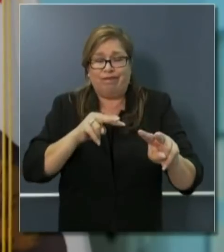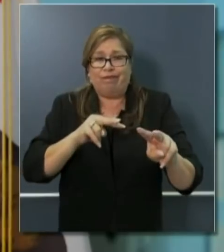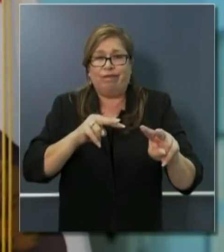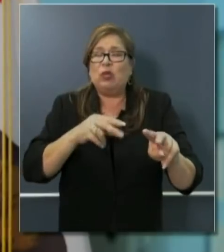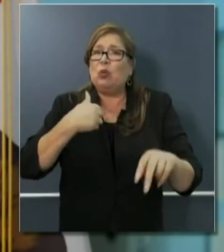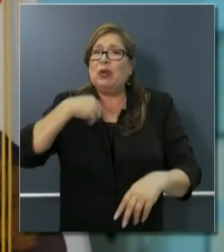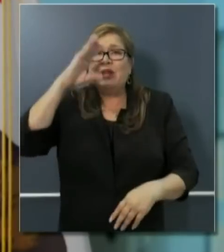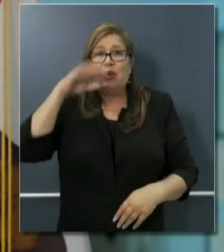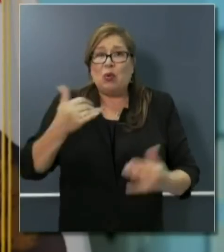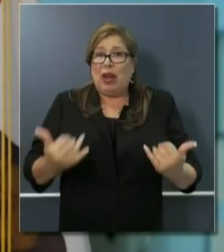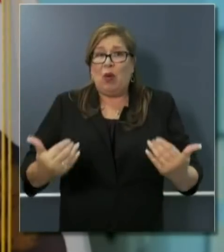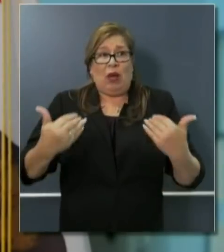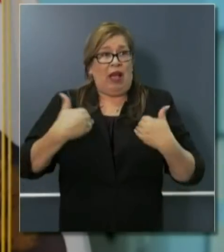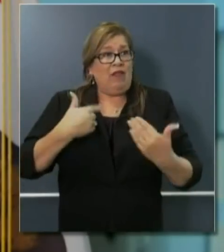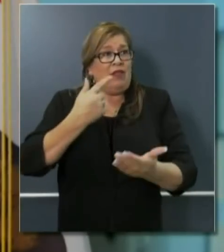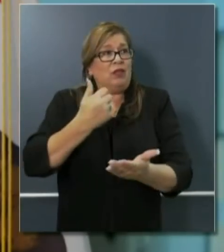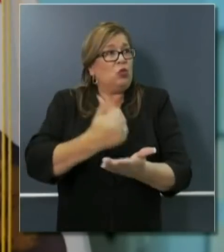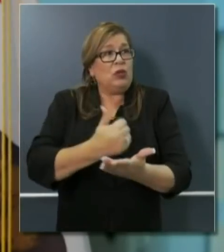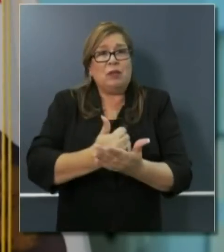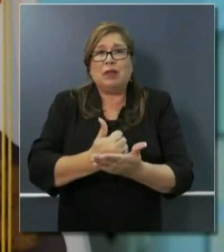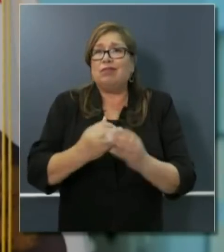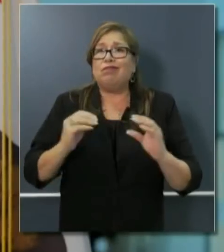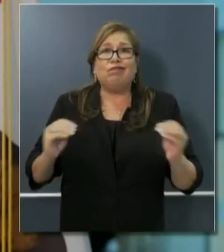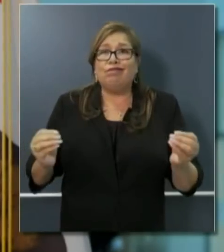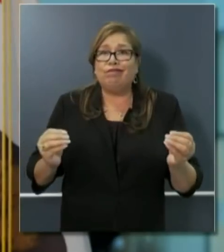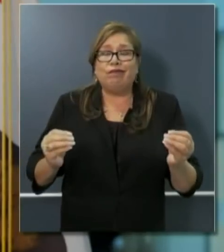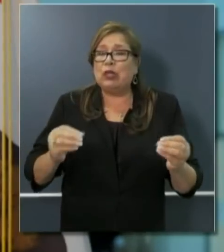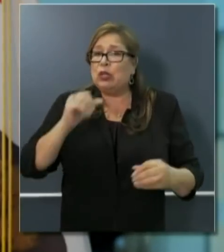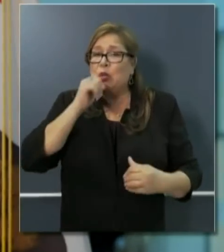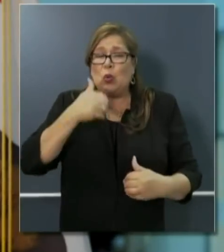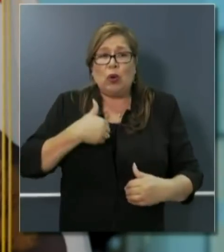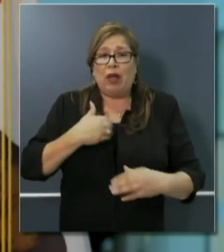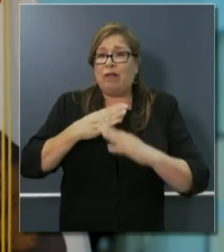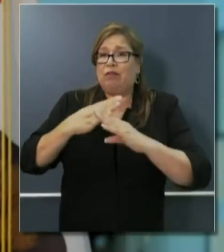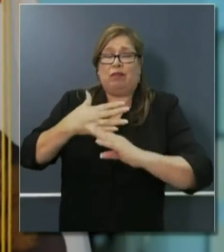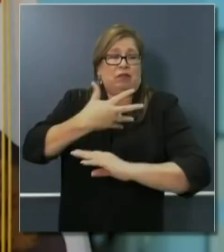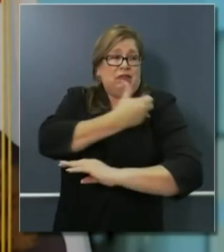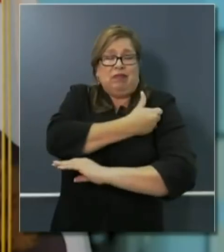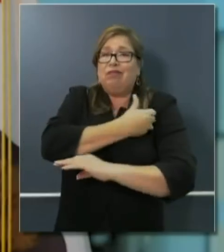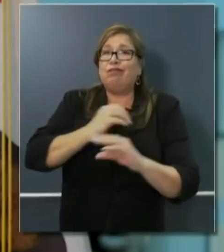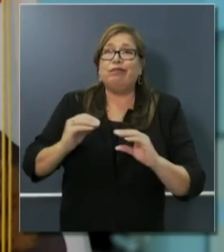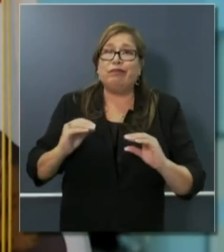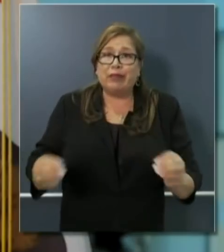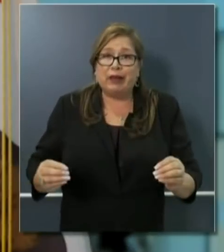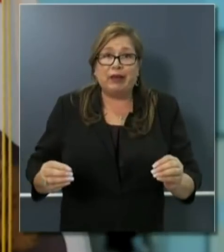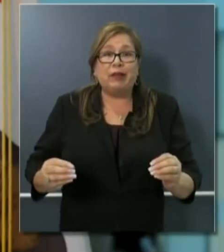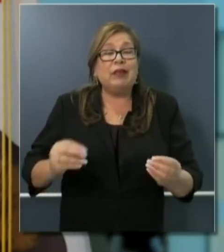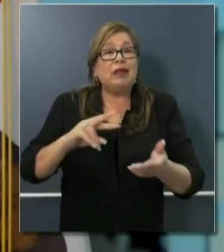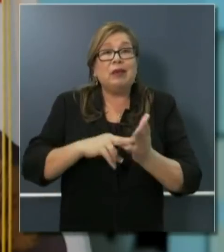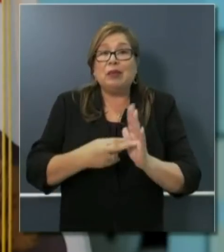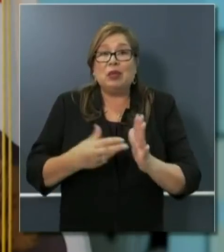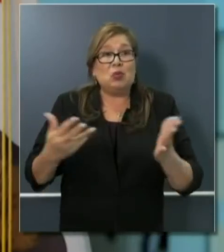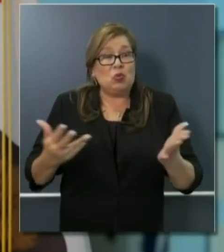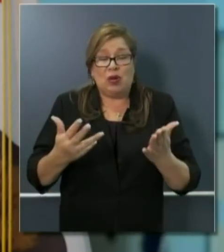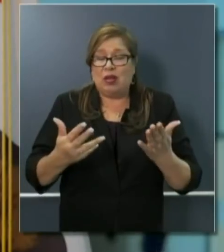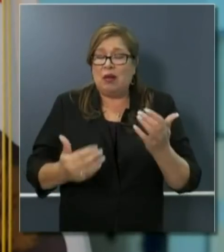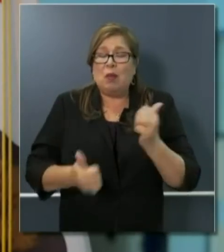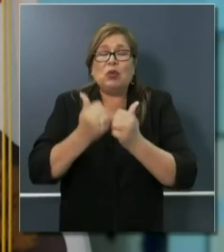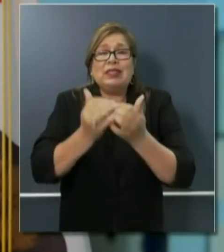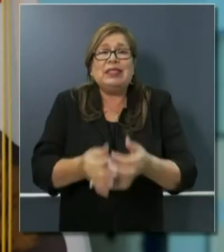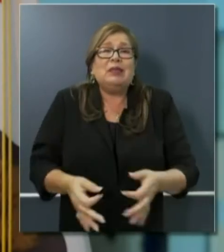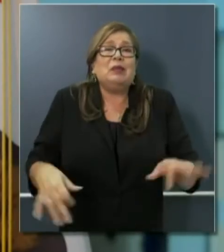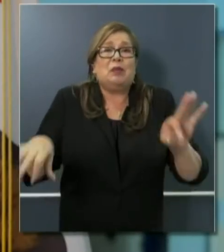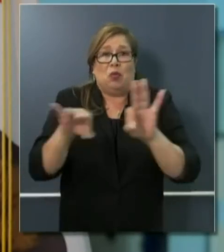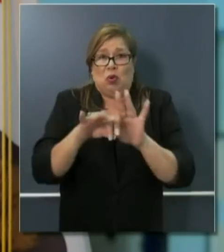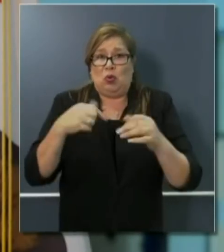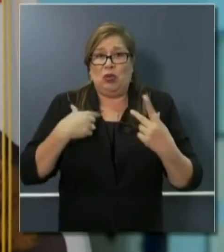treatment. We don't have treatment at scale. We don't have a vaccine. So the most important thing we can do is stay